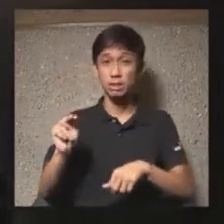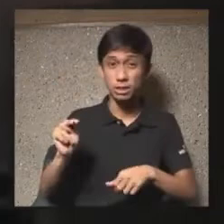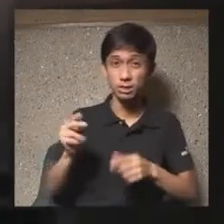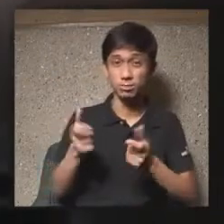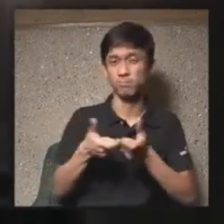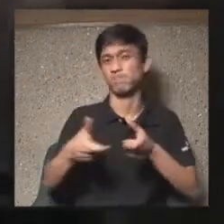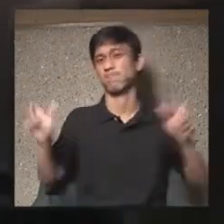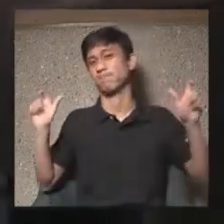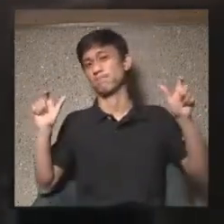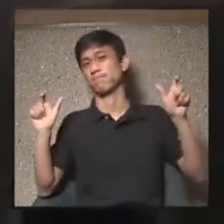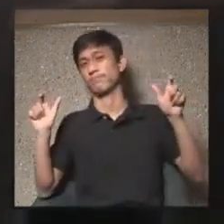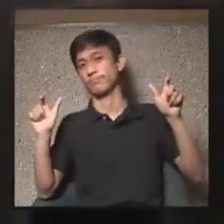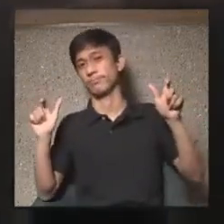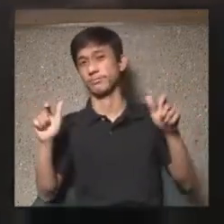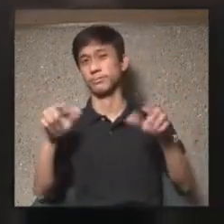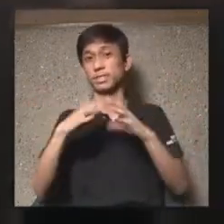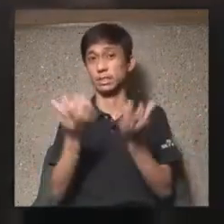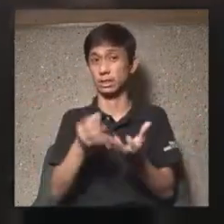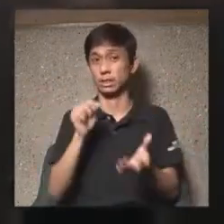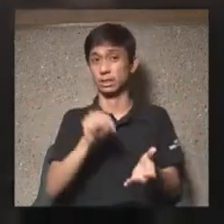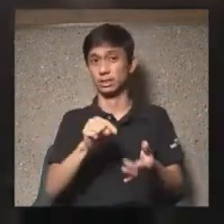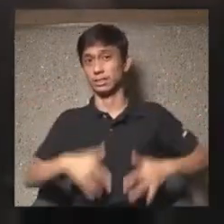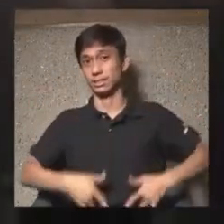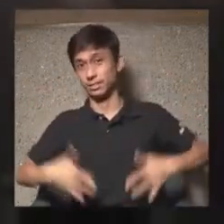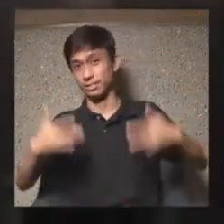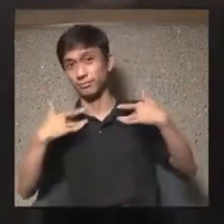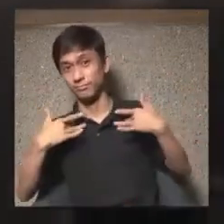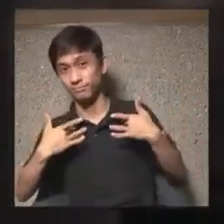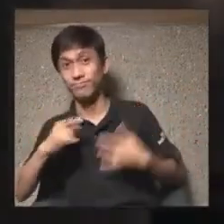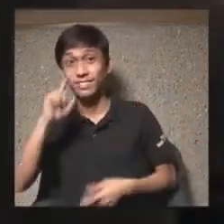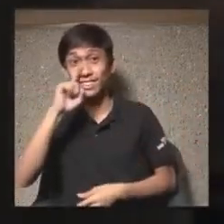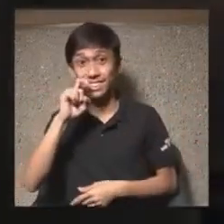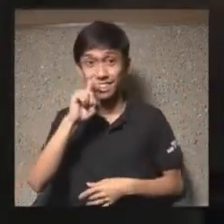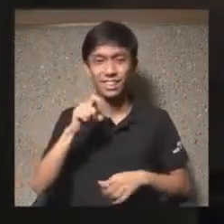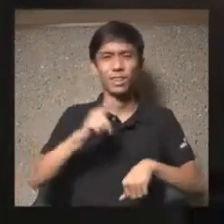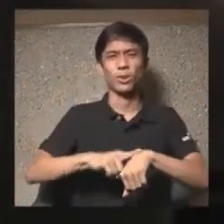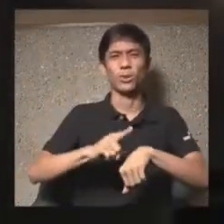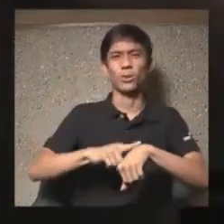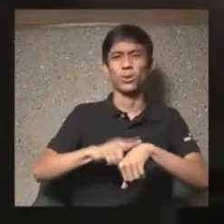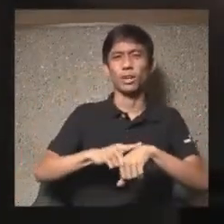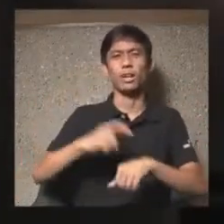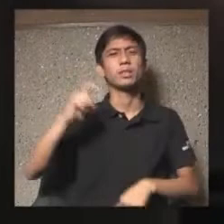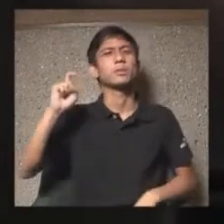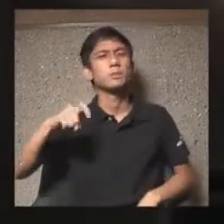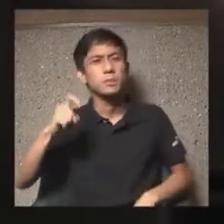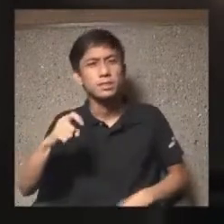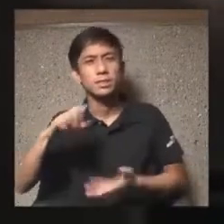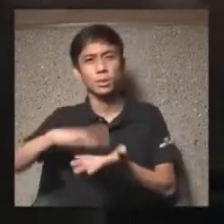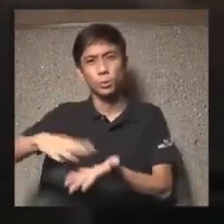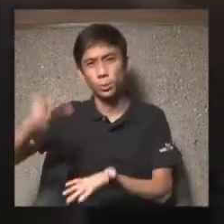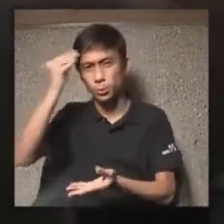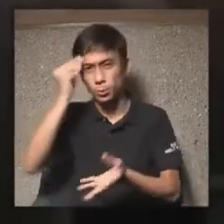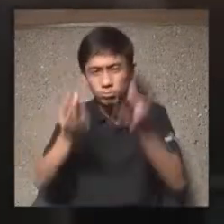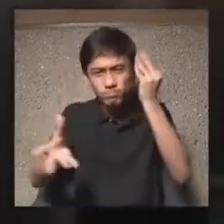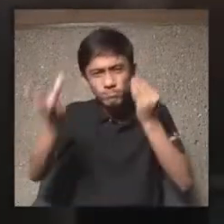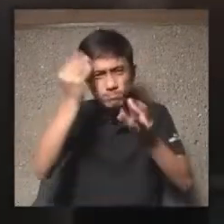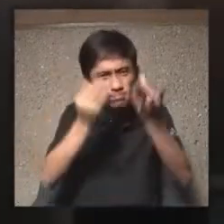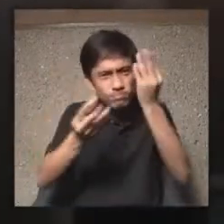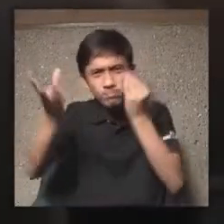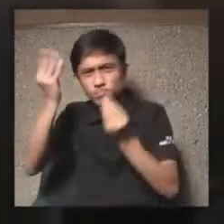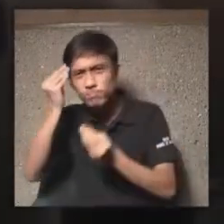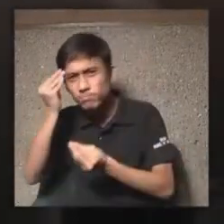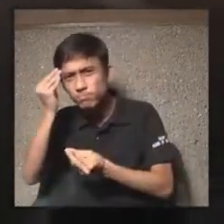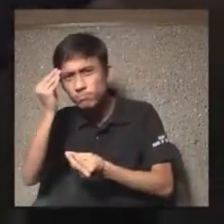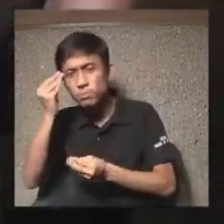this age, you should be learning new skills, developing your craft, shaping